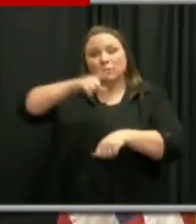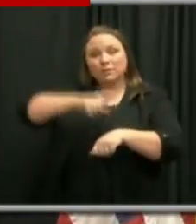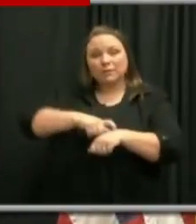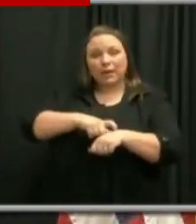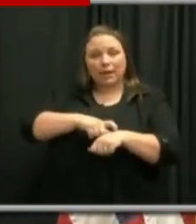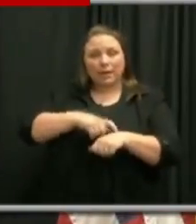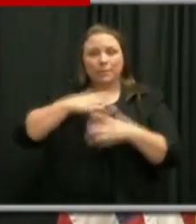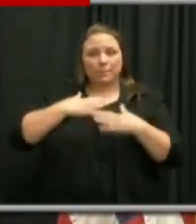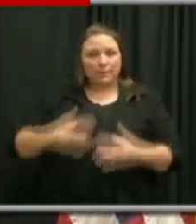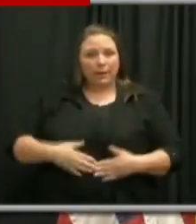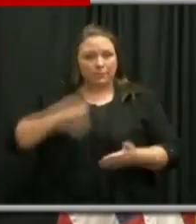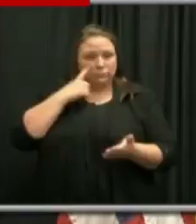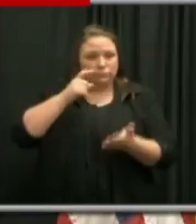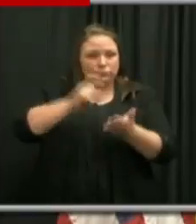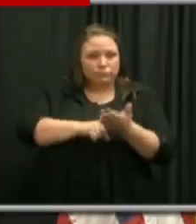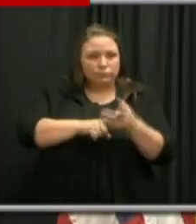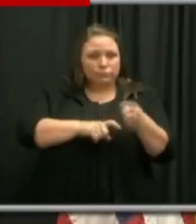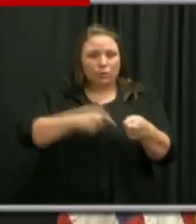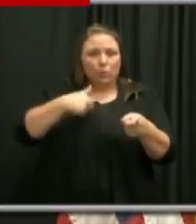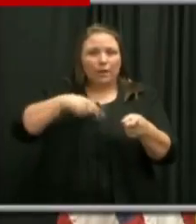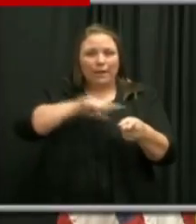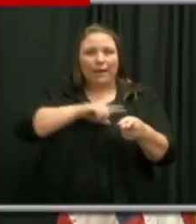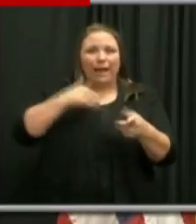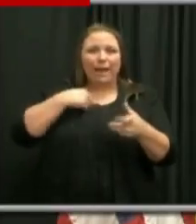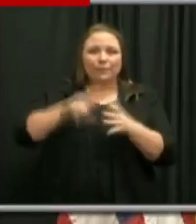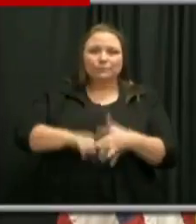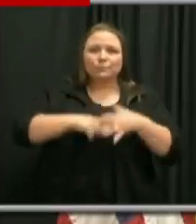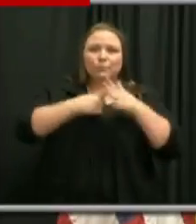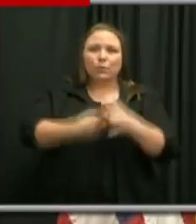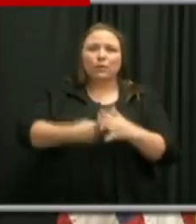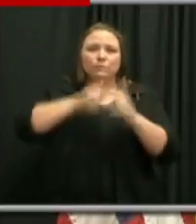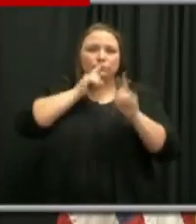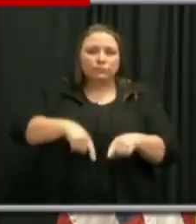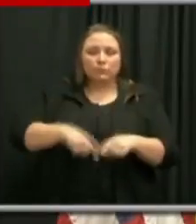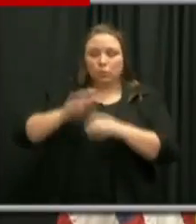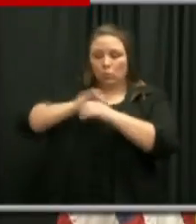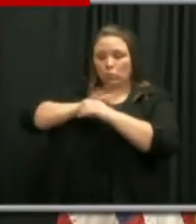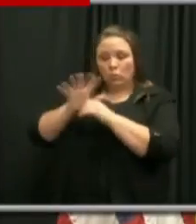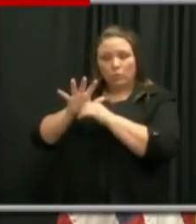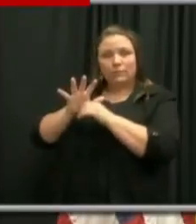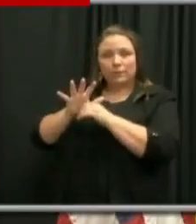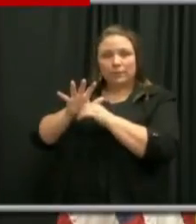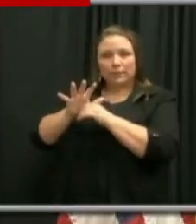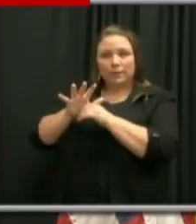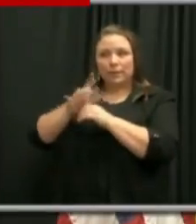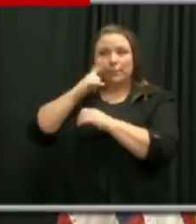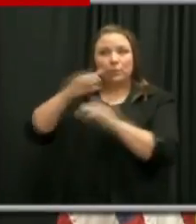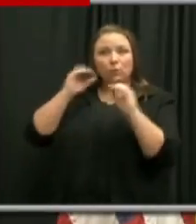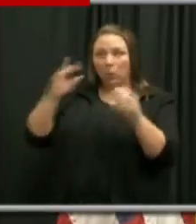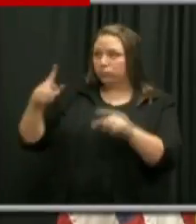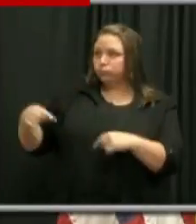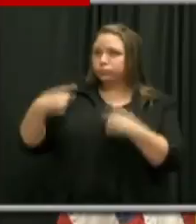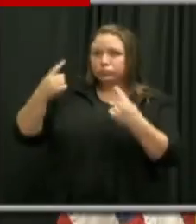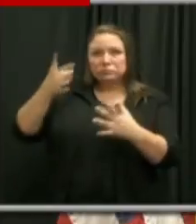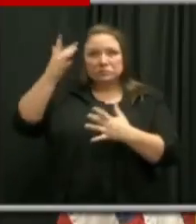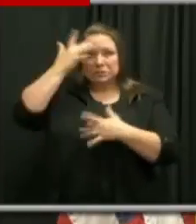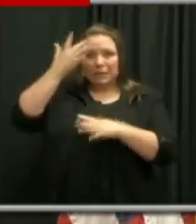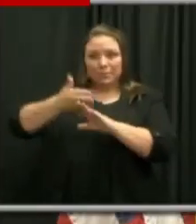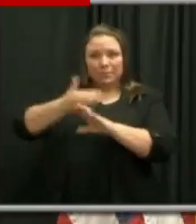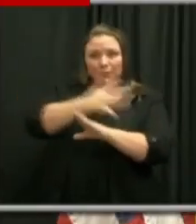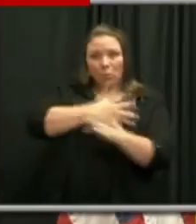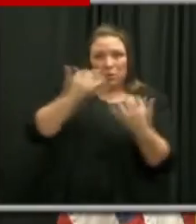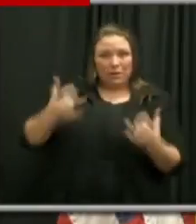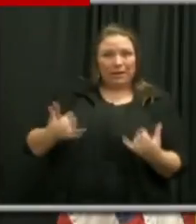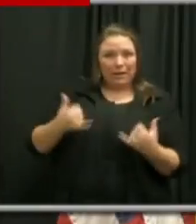a virus, we make what's called a primary response. And in the case of COVID-19, since no one has ever been infected by the virus